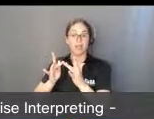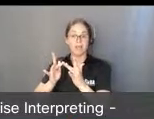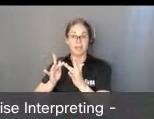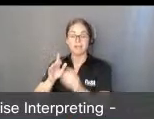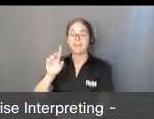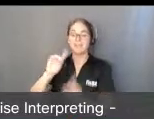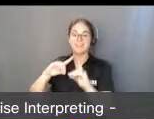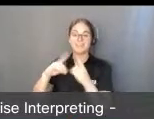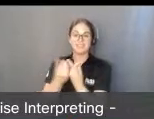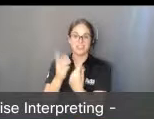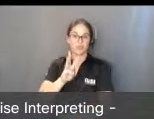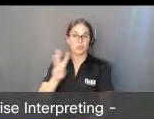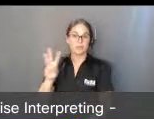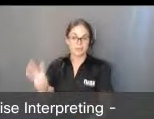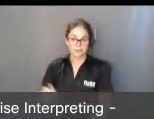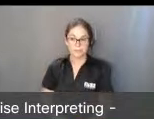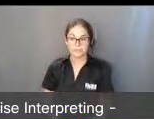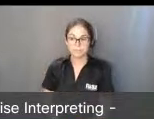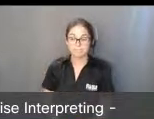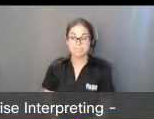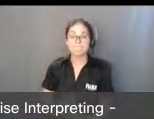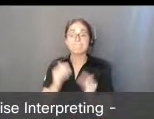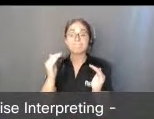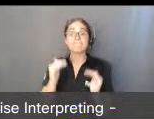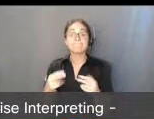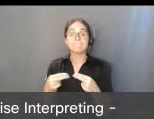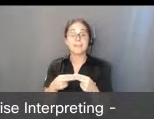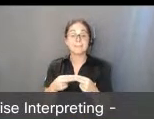site. Next slide,